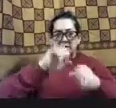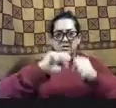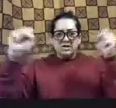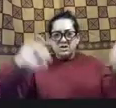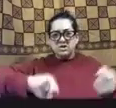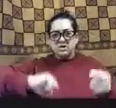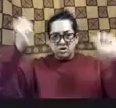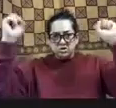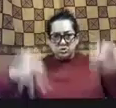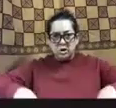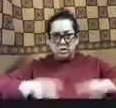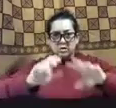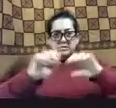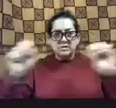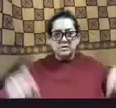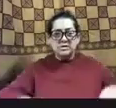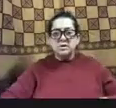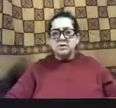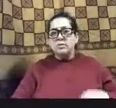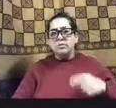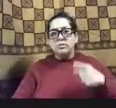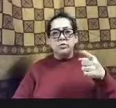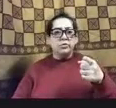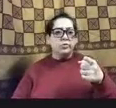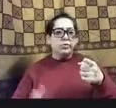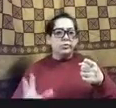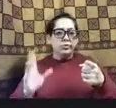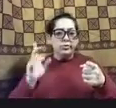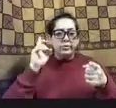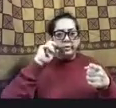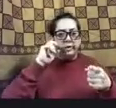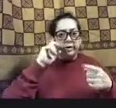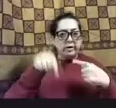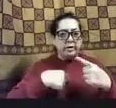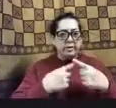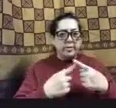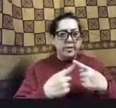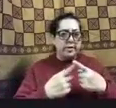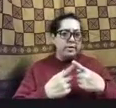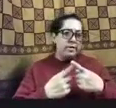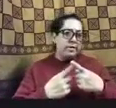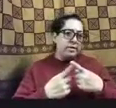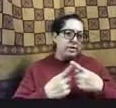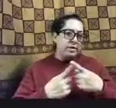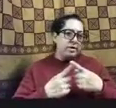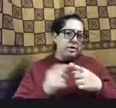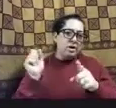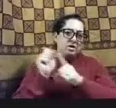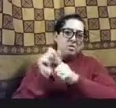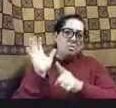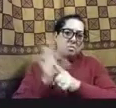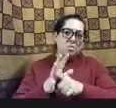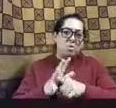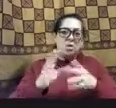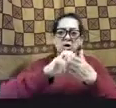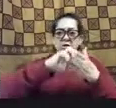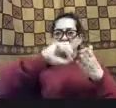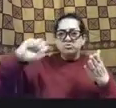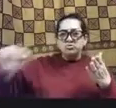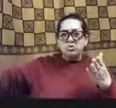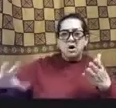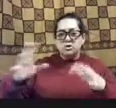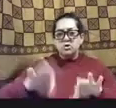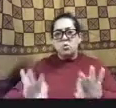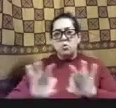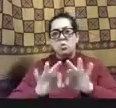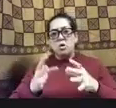be one where you're in the mindset of exploitation or extracting worth or